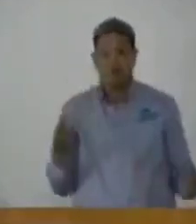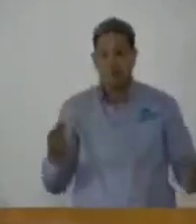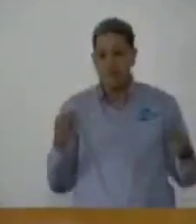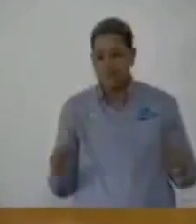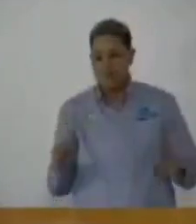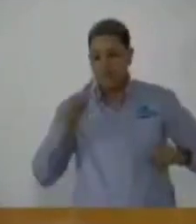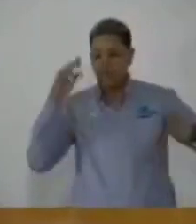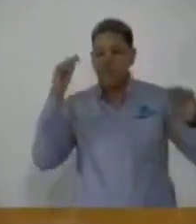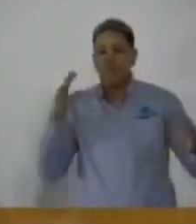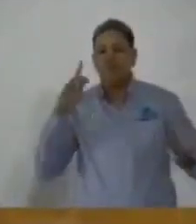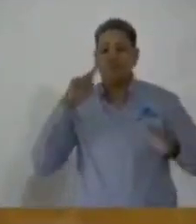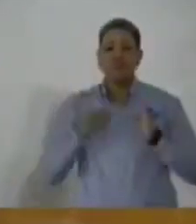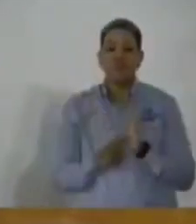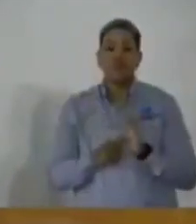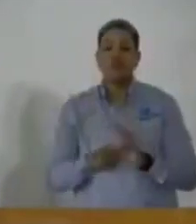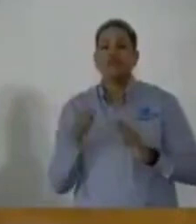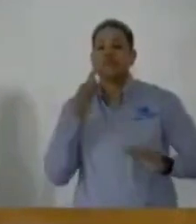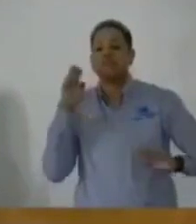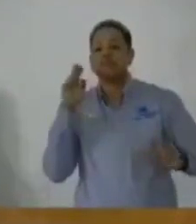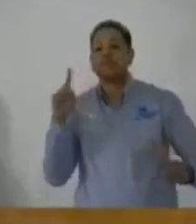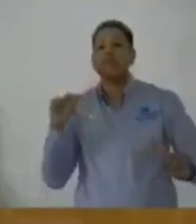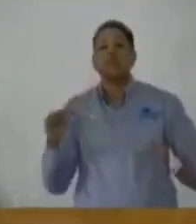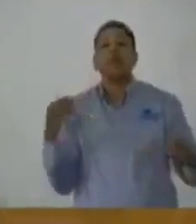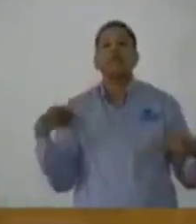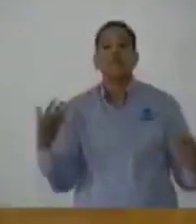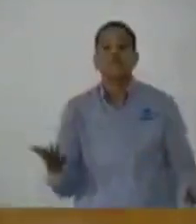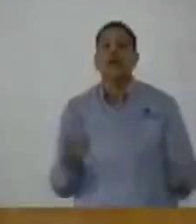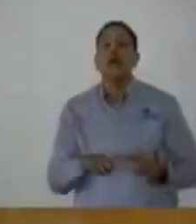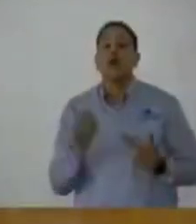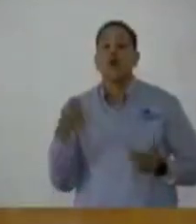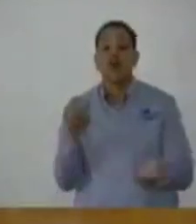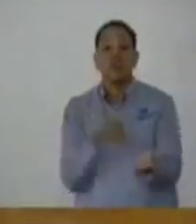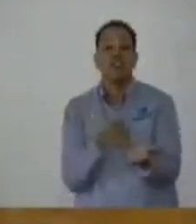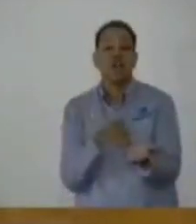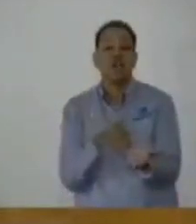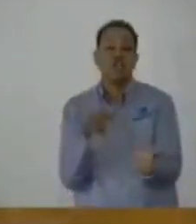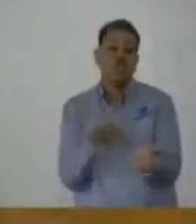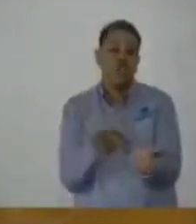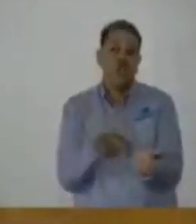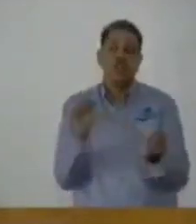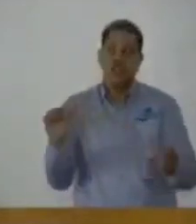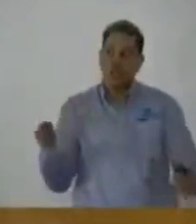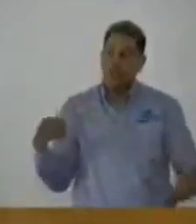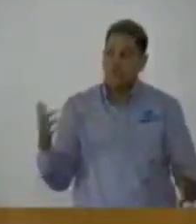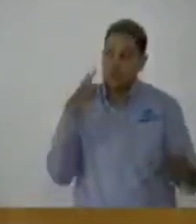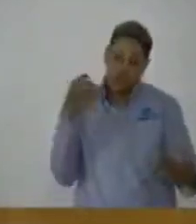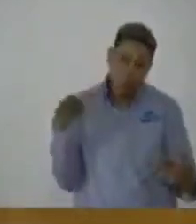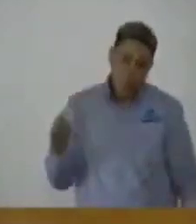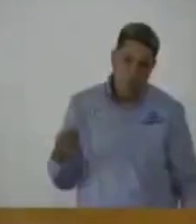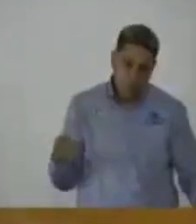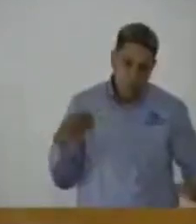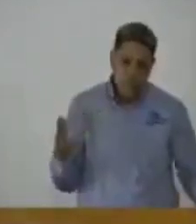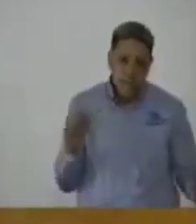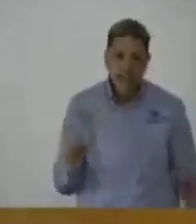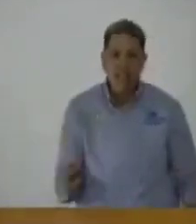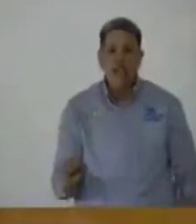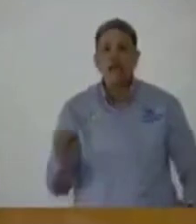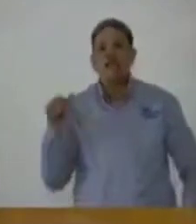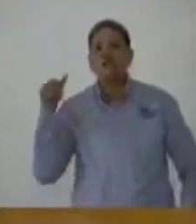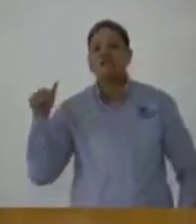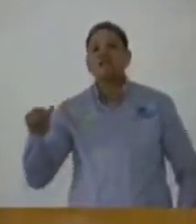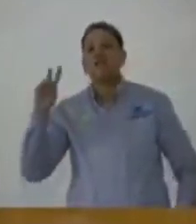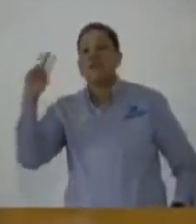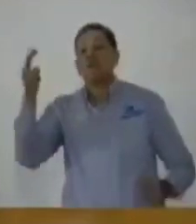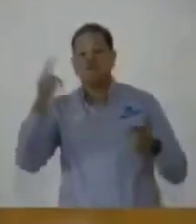that the teachers, for example, so that education can be delivered. Or the doctors and nurses, so that health can be delivered. It is this